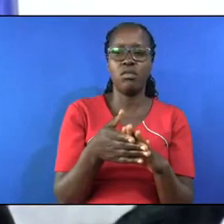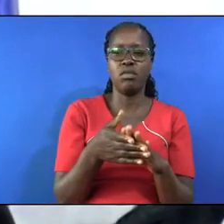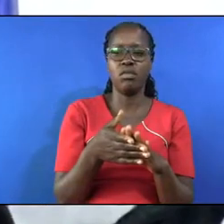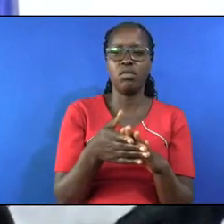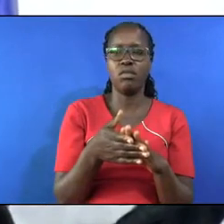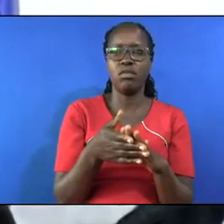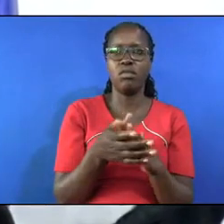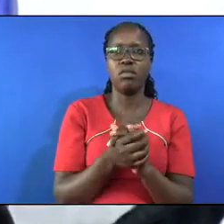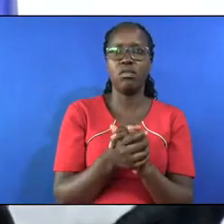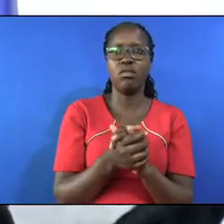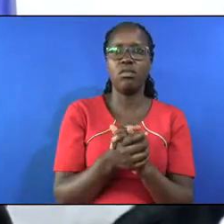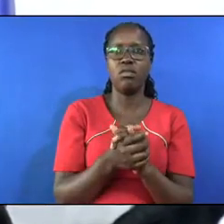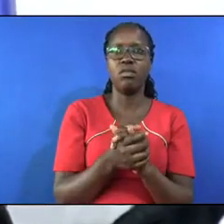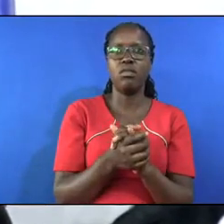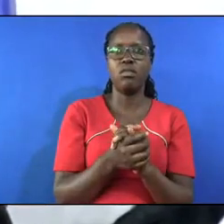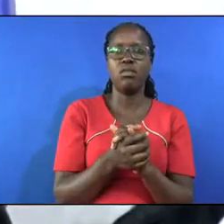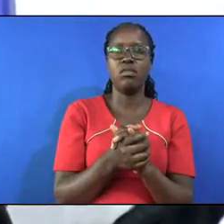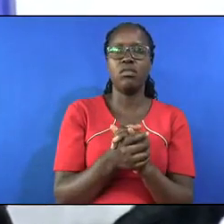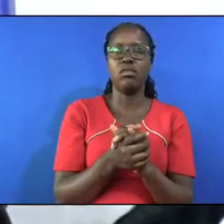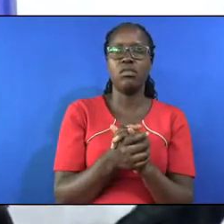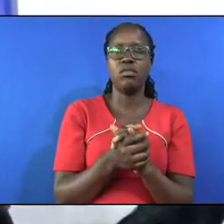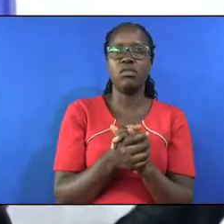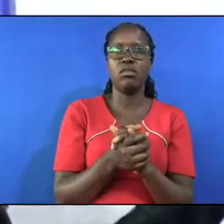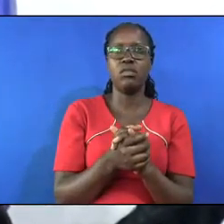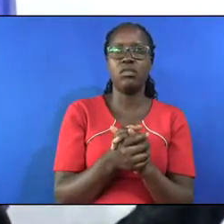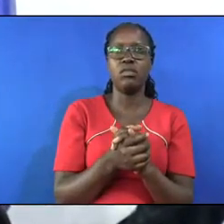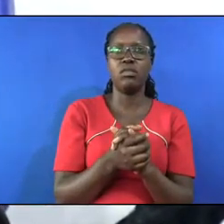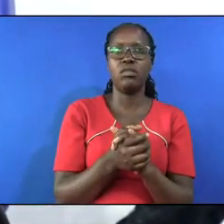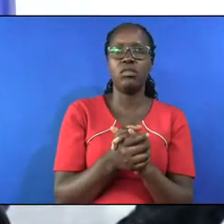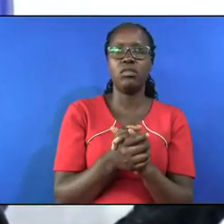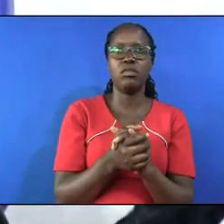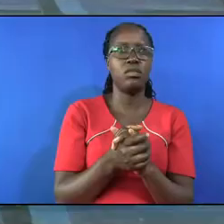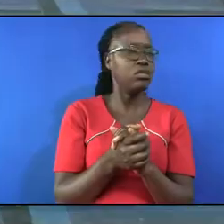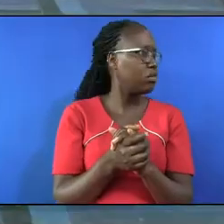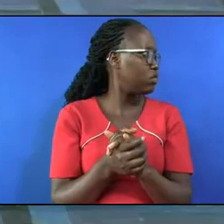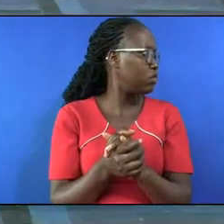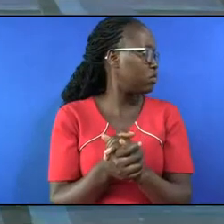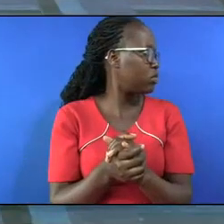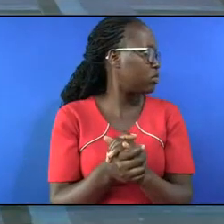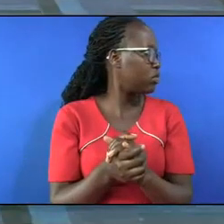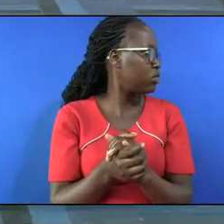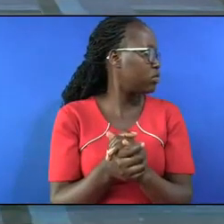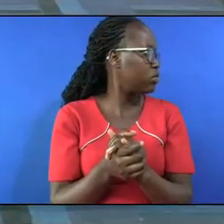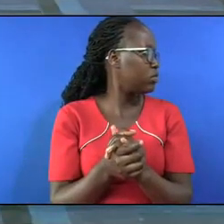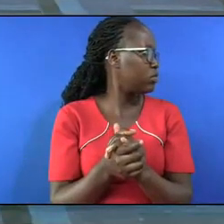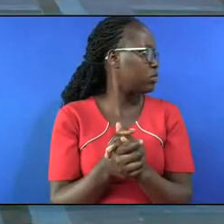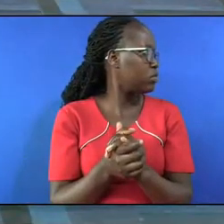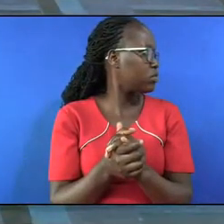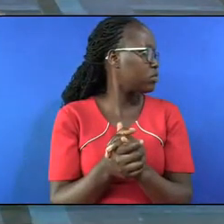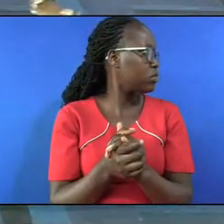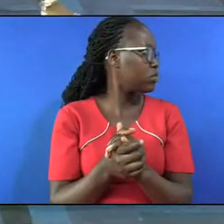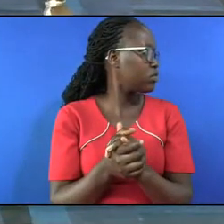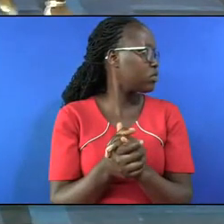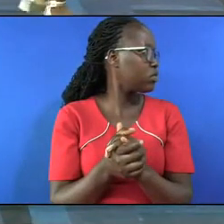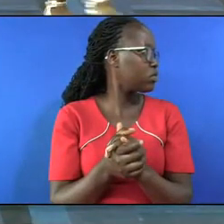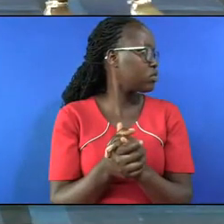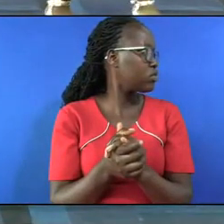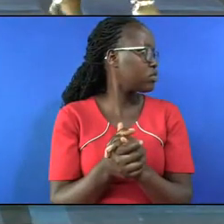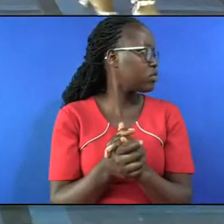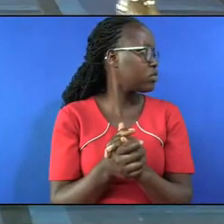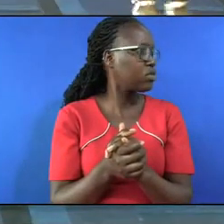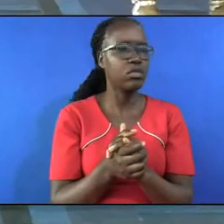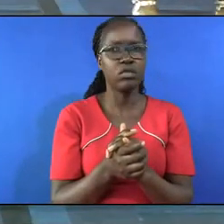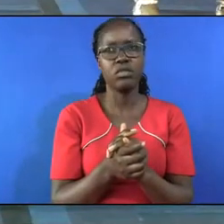cities around Ashdod and among the Philistines. Is that 2 Chronicles 24? 2